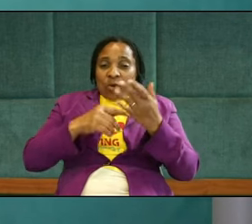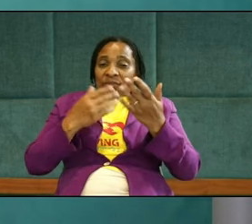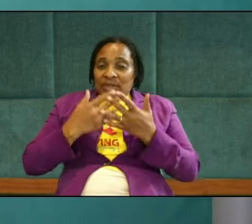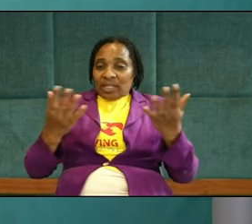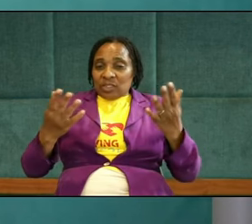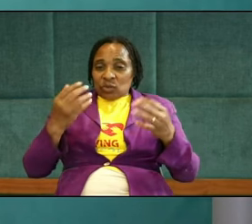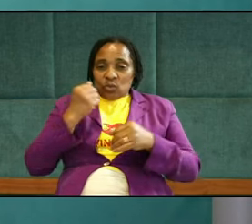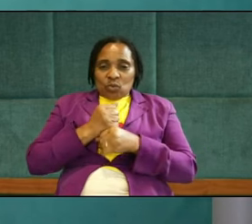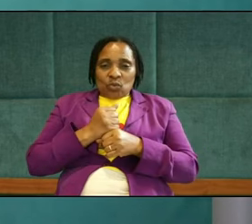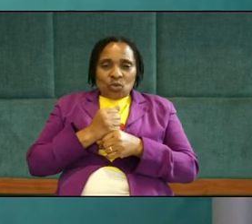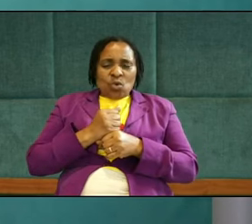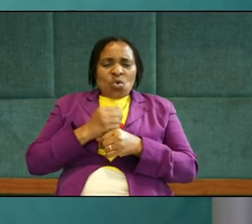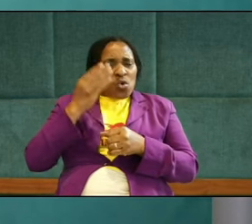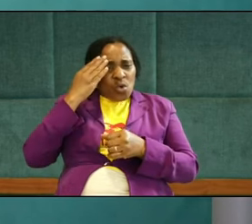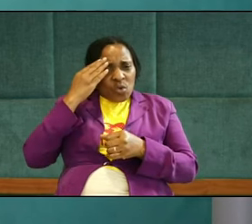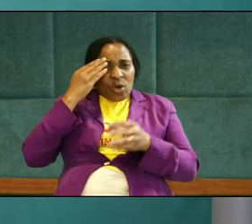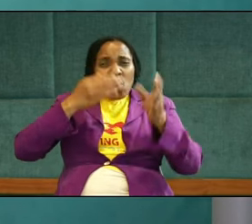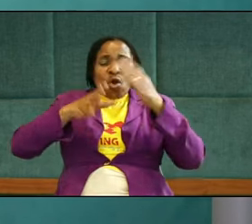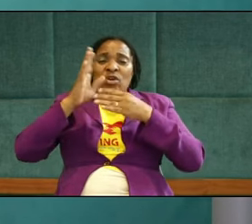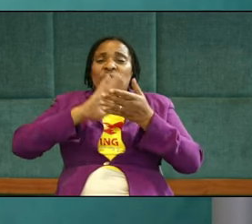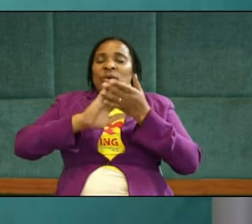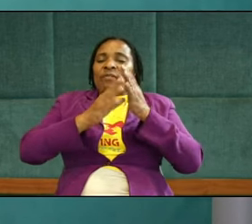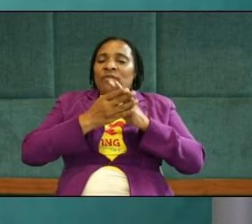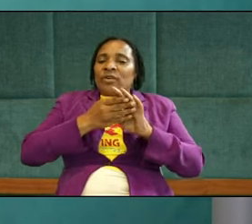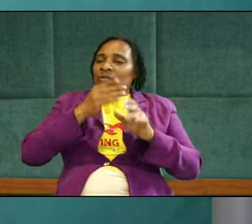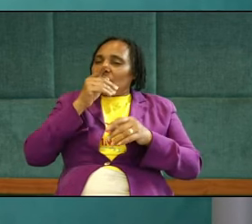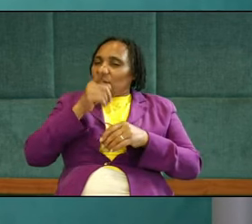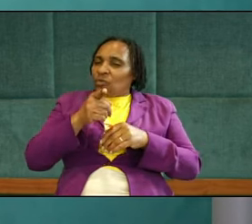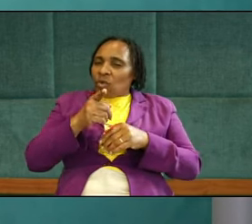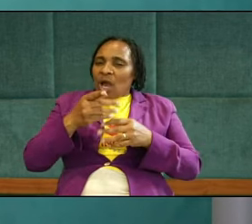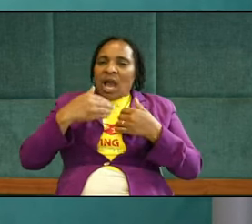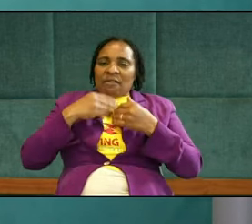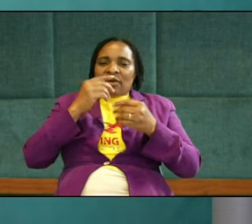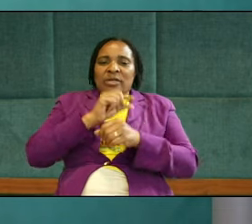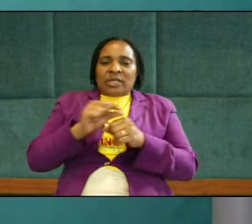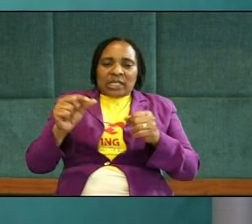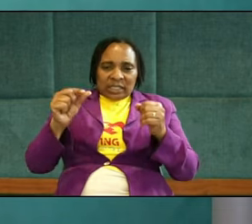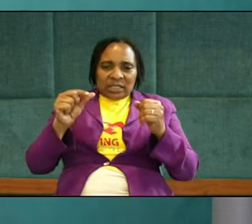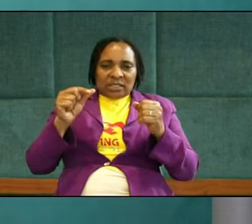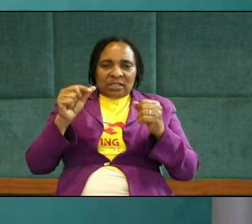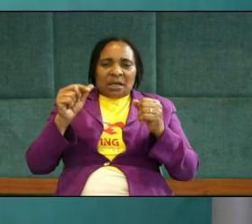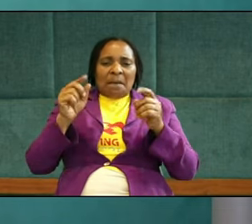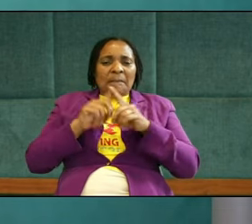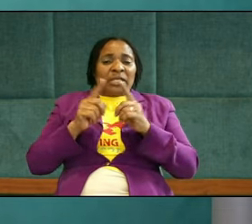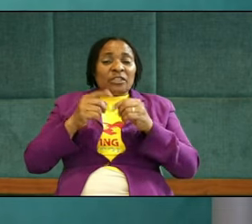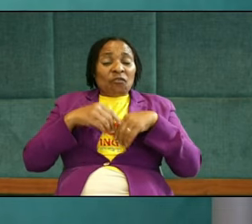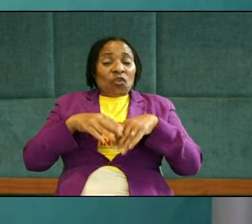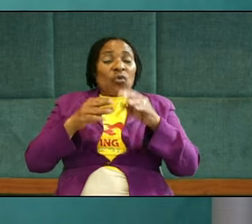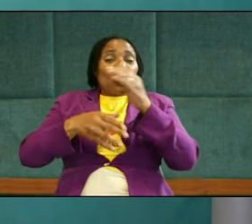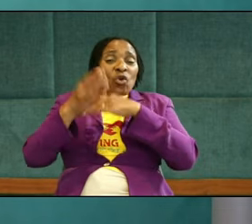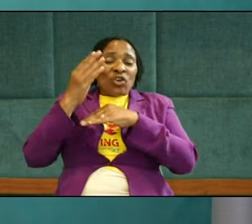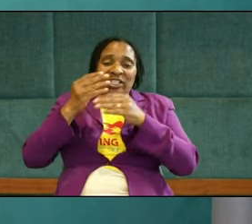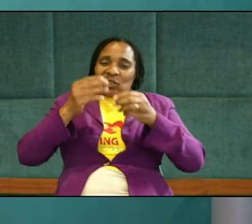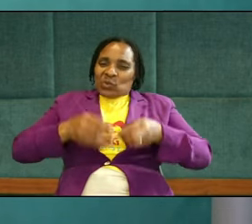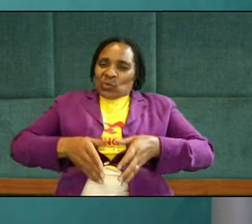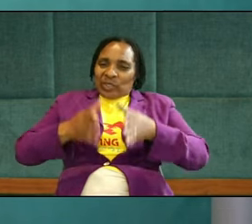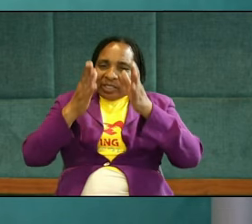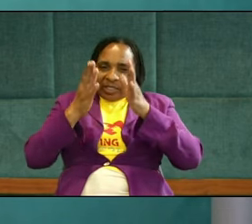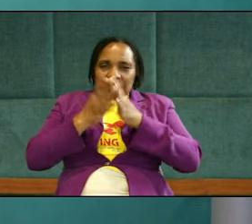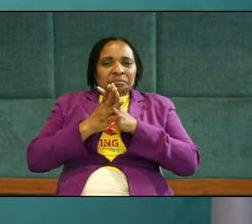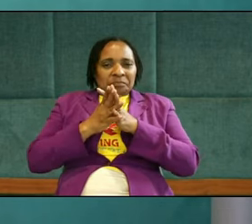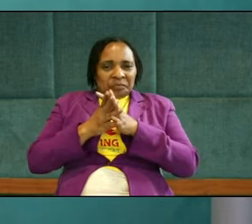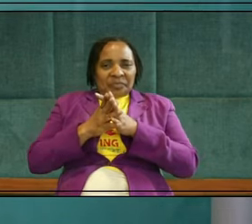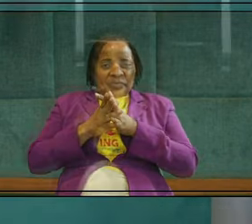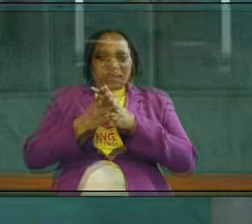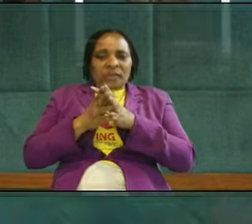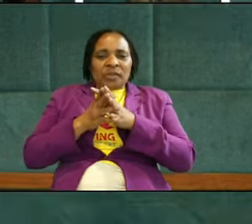not just knowing that God will forgive you, God has grace, such things. But I think following God's ways, it's the way